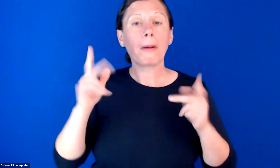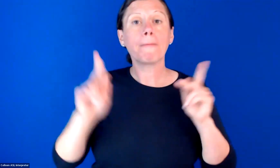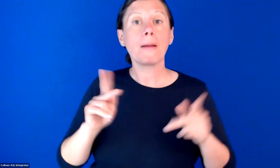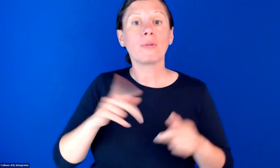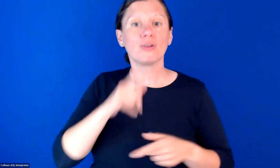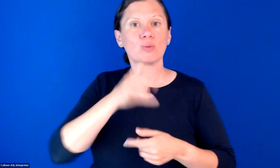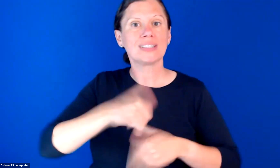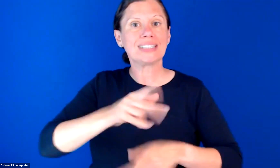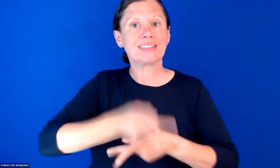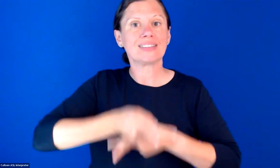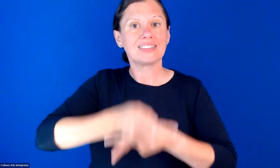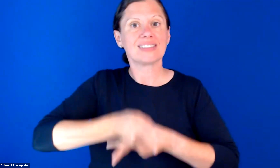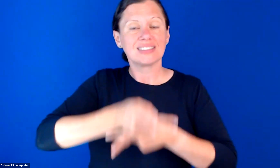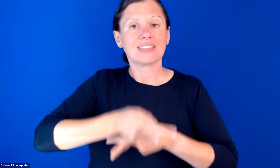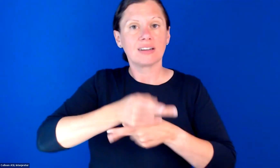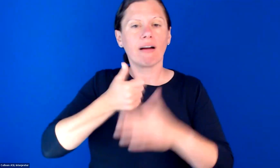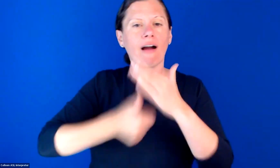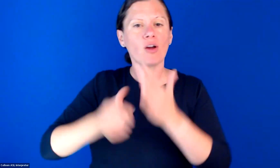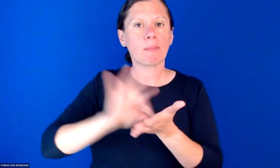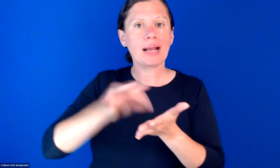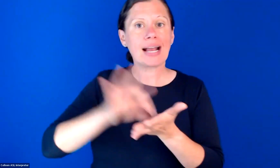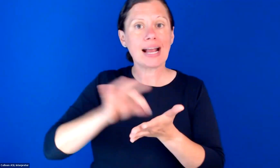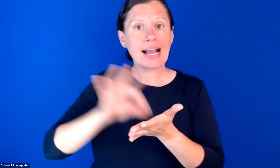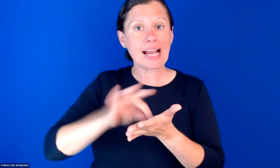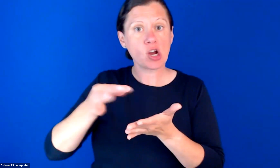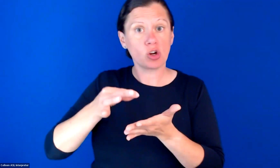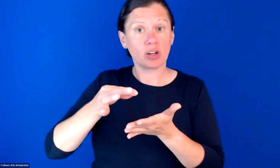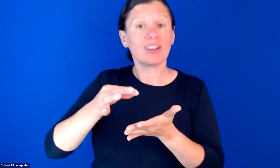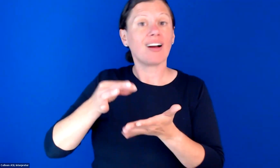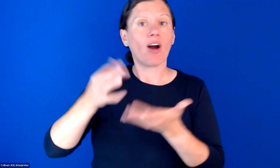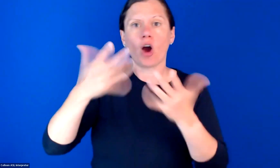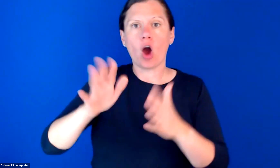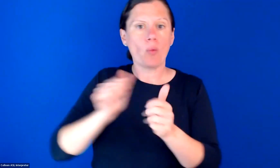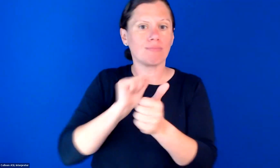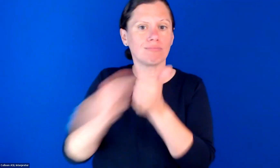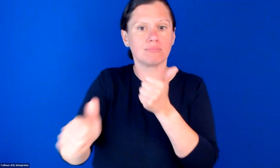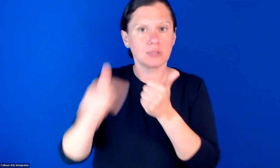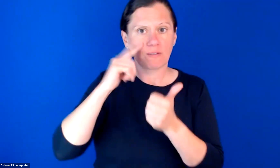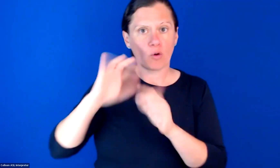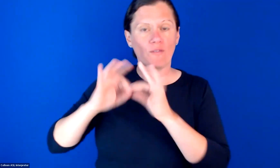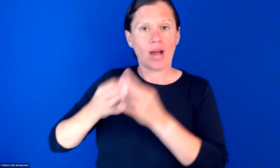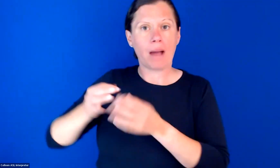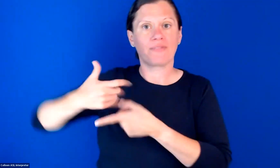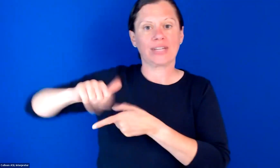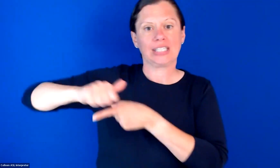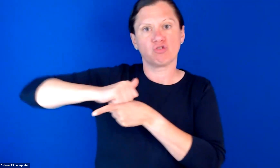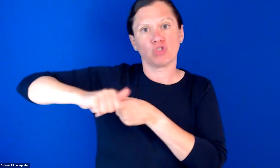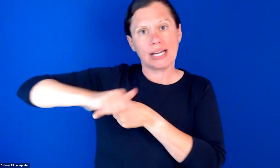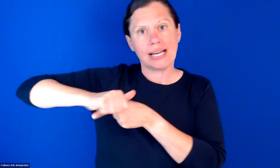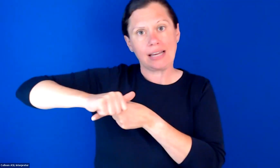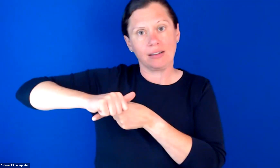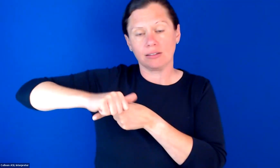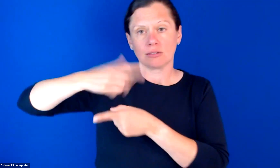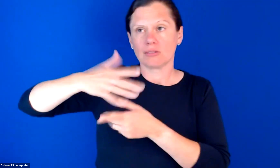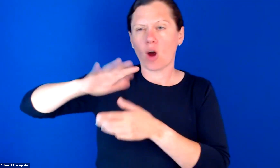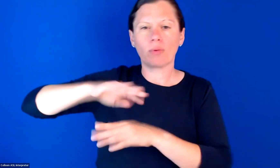long-term care system are family members. There's some training requirements that folks go through, and then they